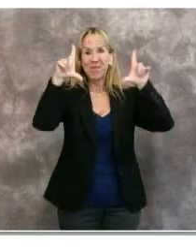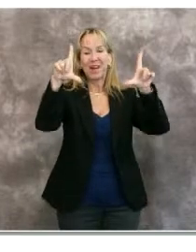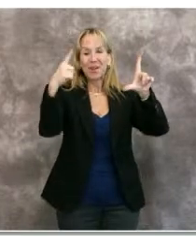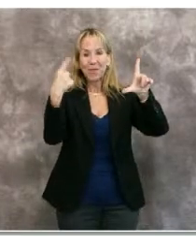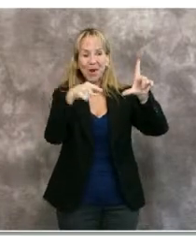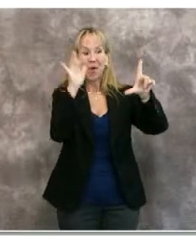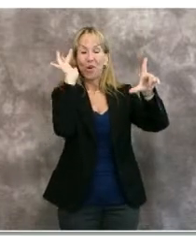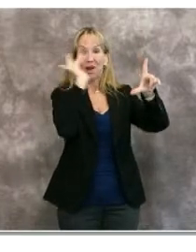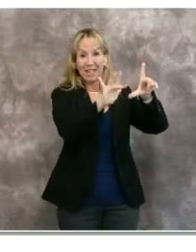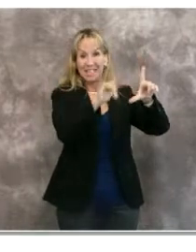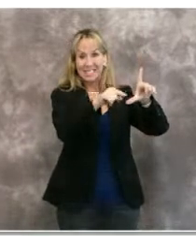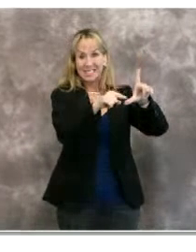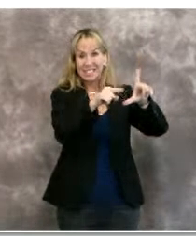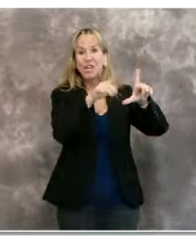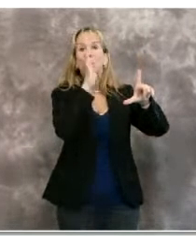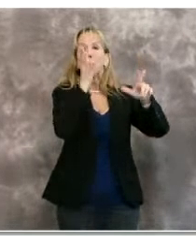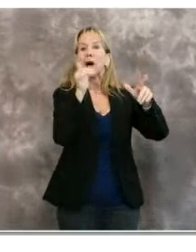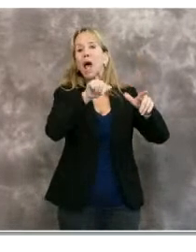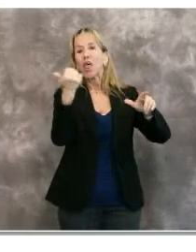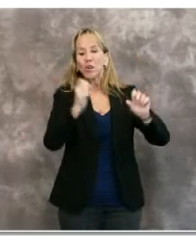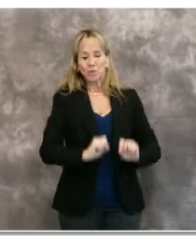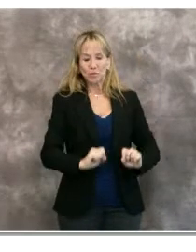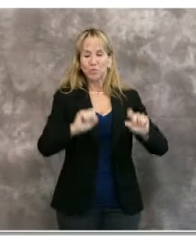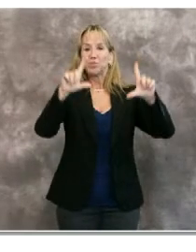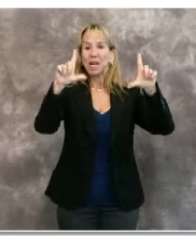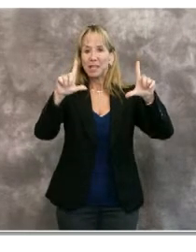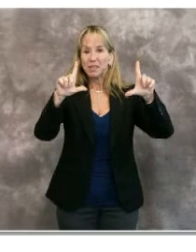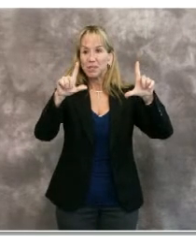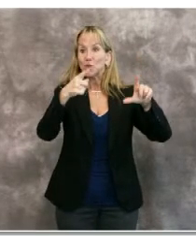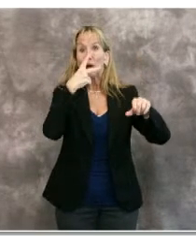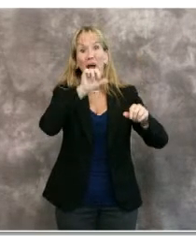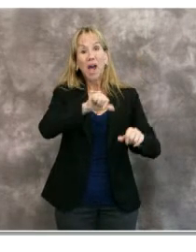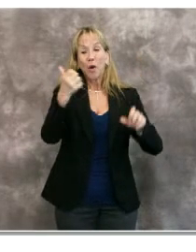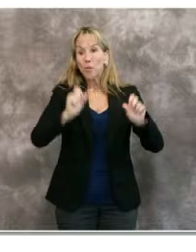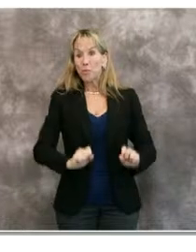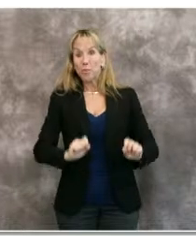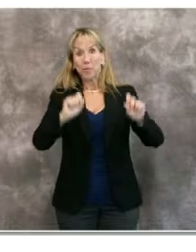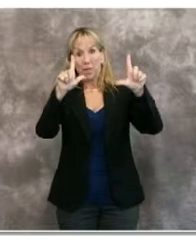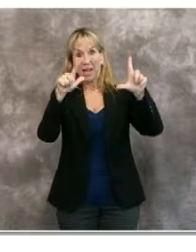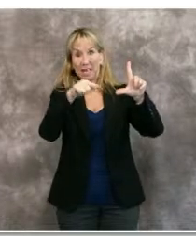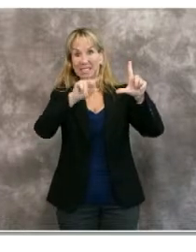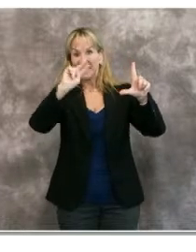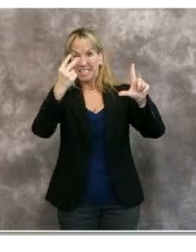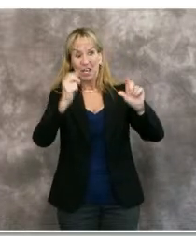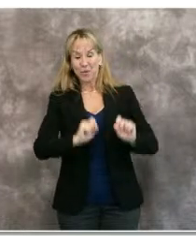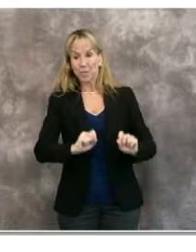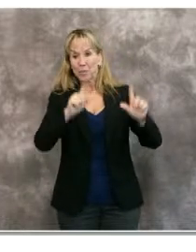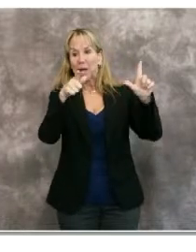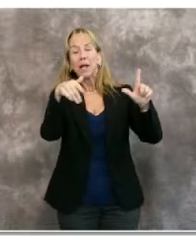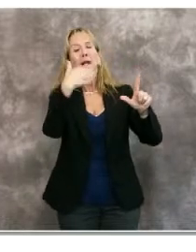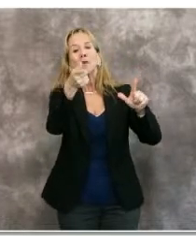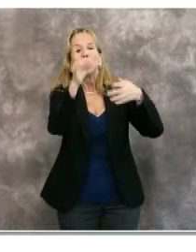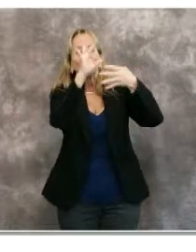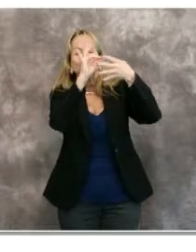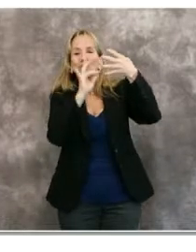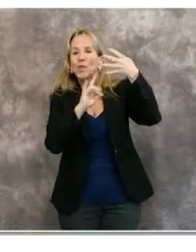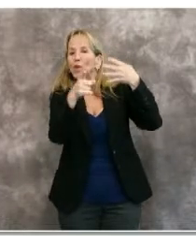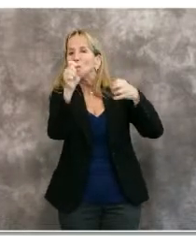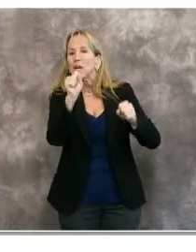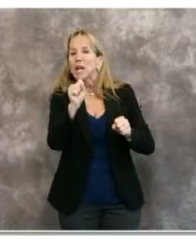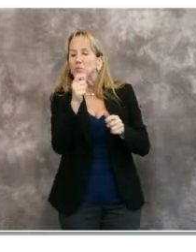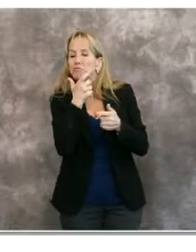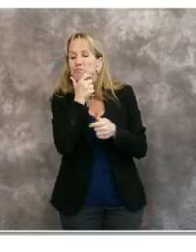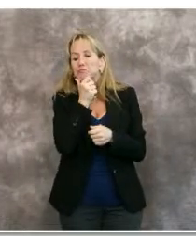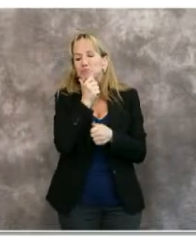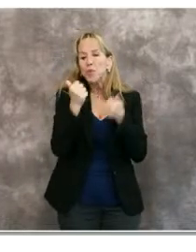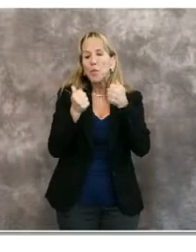you to the next page. It will take you to this site right here, and this site gives you a couple options to look for testing locations